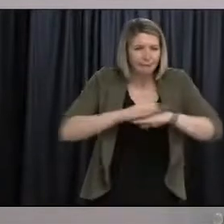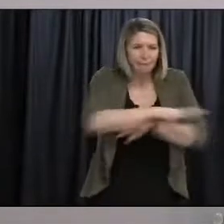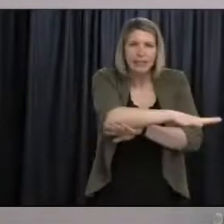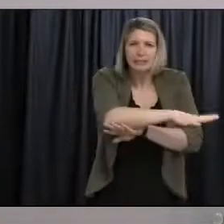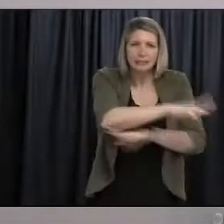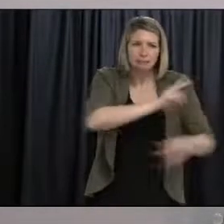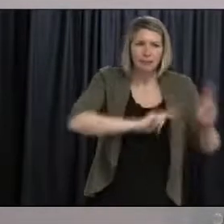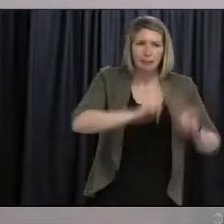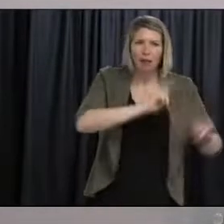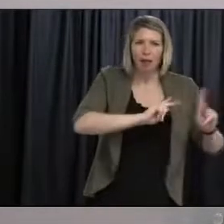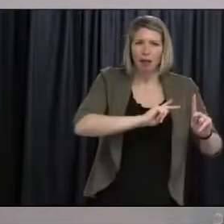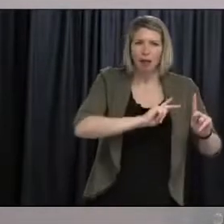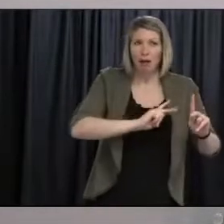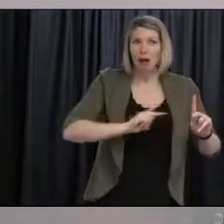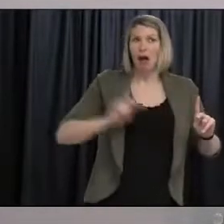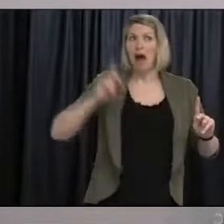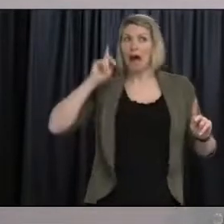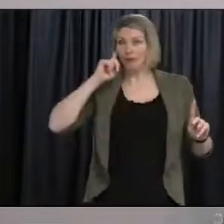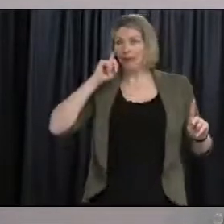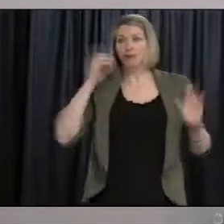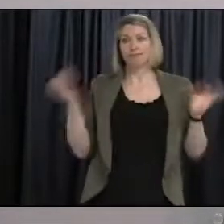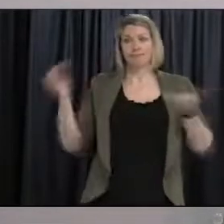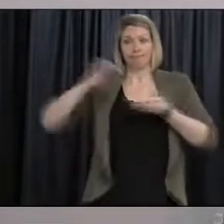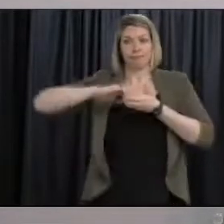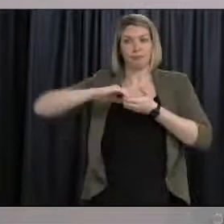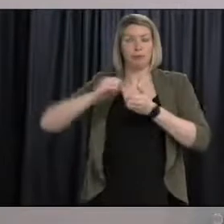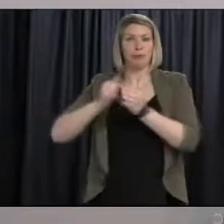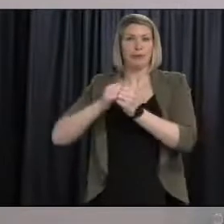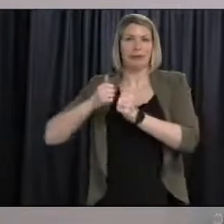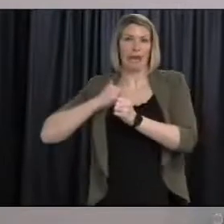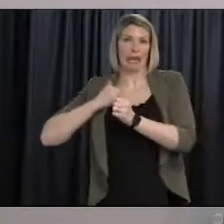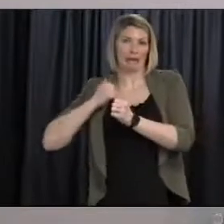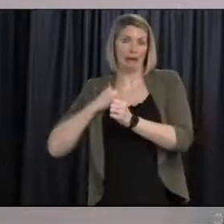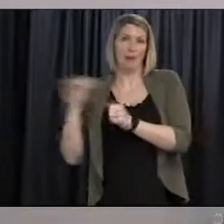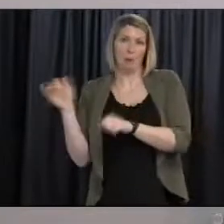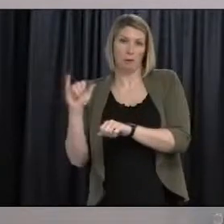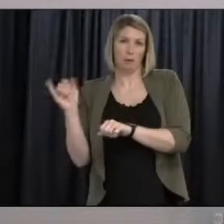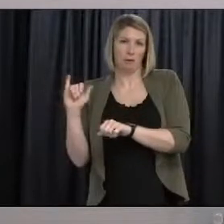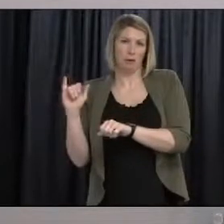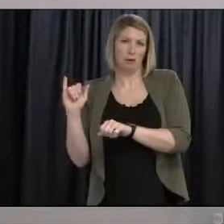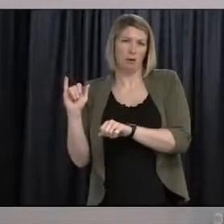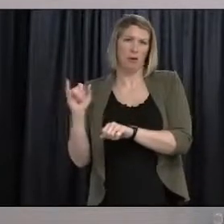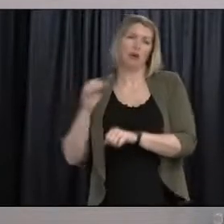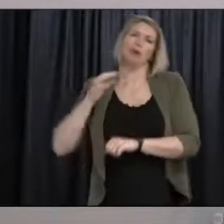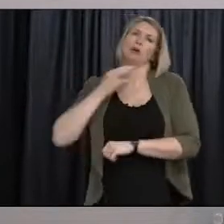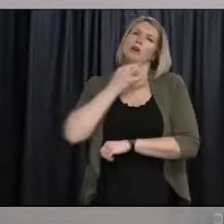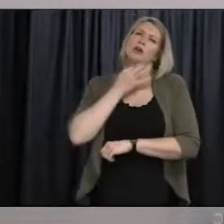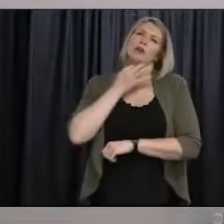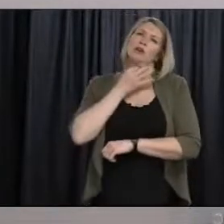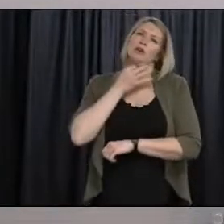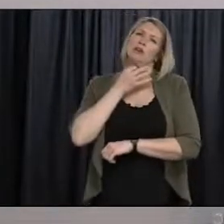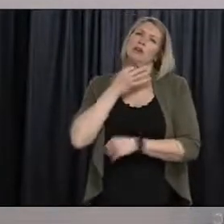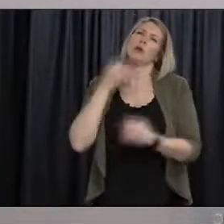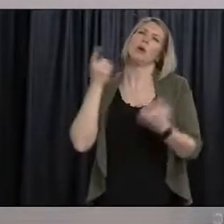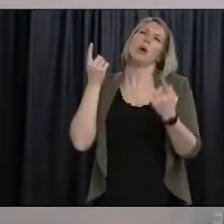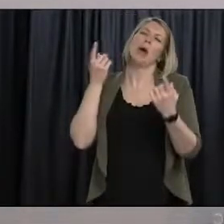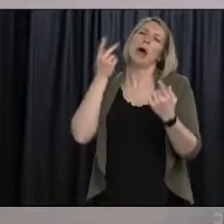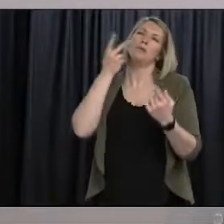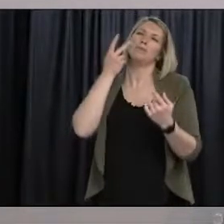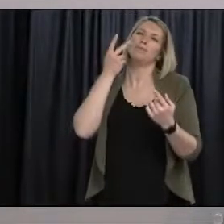at the Canadian level as well. What timeline do you expect to really get a good